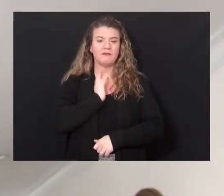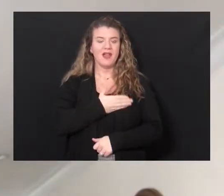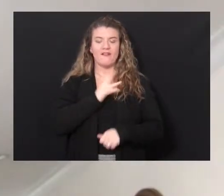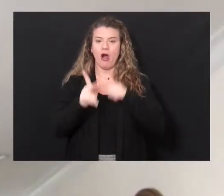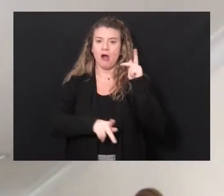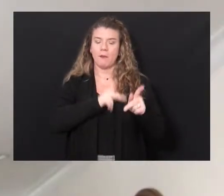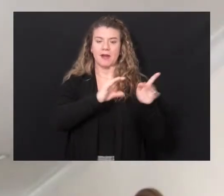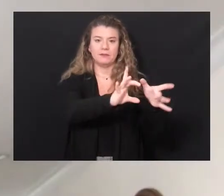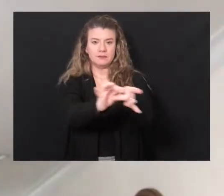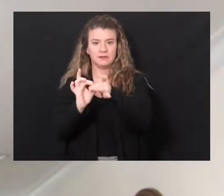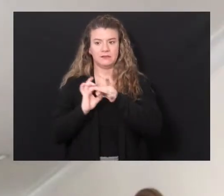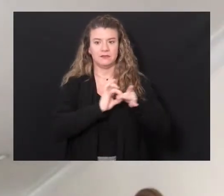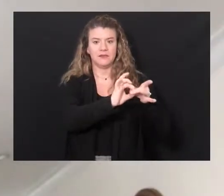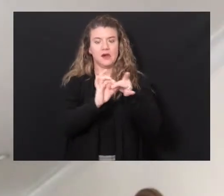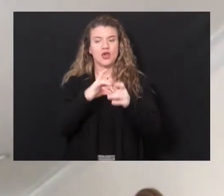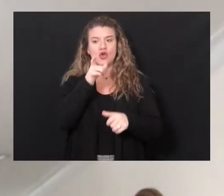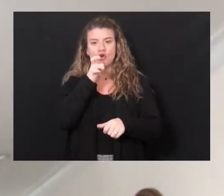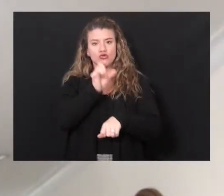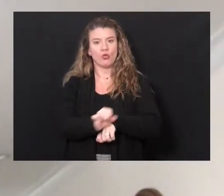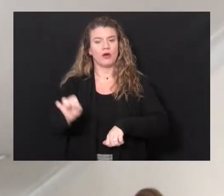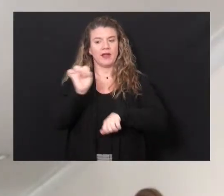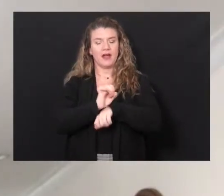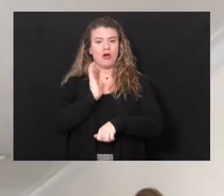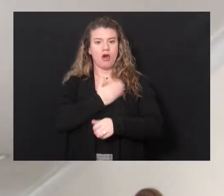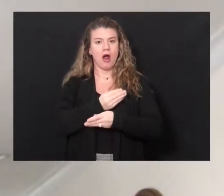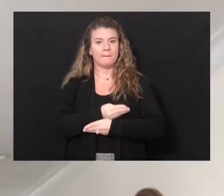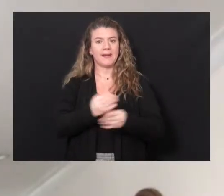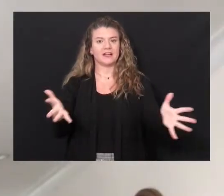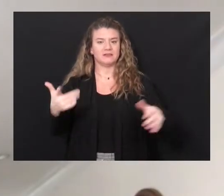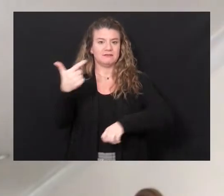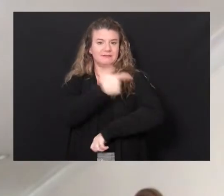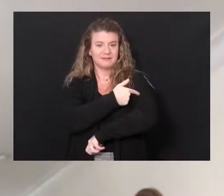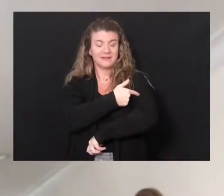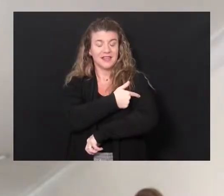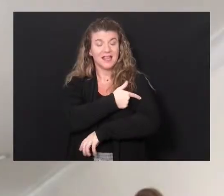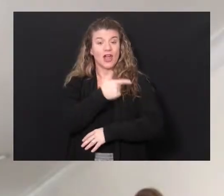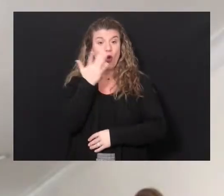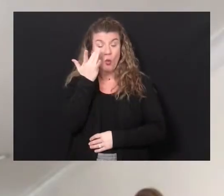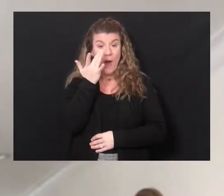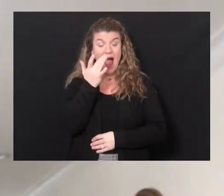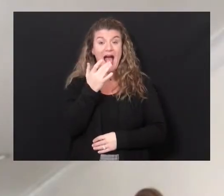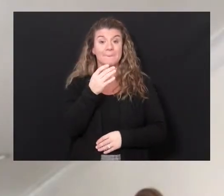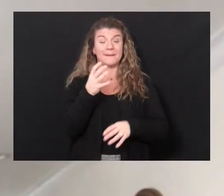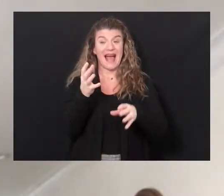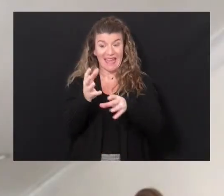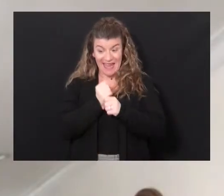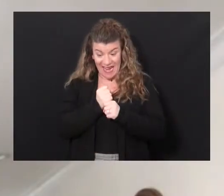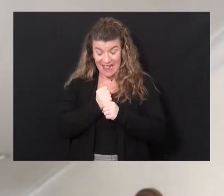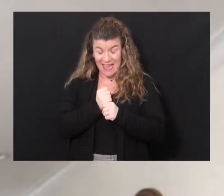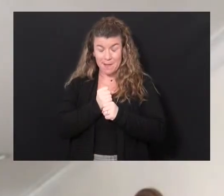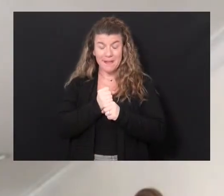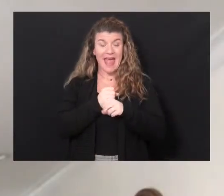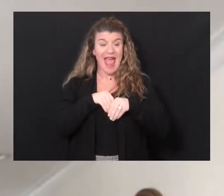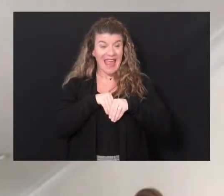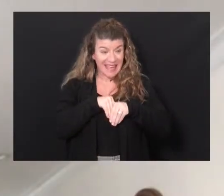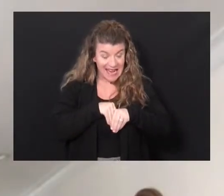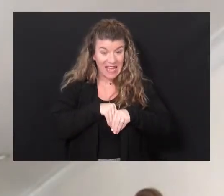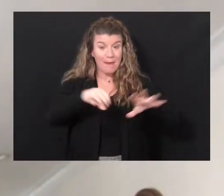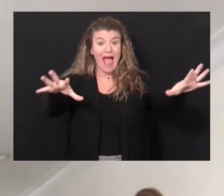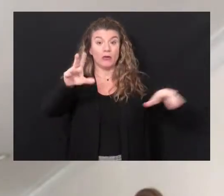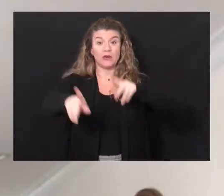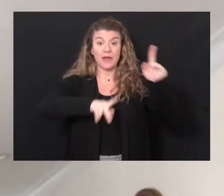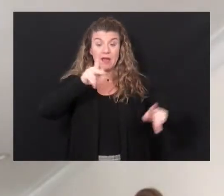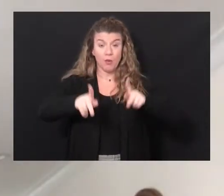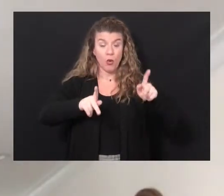people that are part of our distribution and vaccination chain, because by getting all these vaccines in people's arms, and particularly